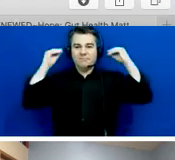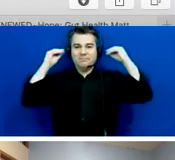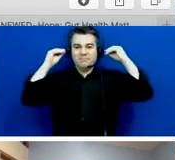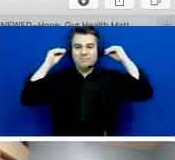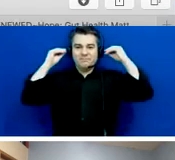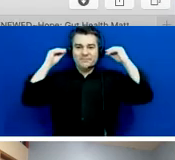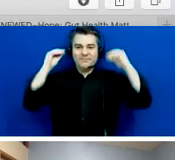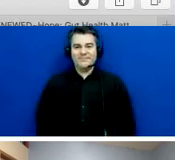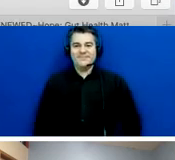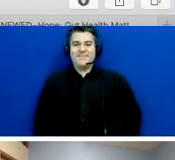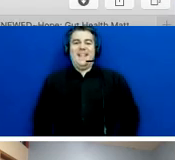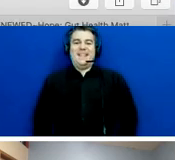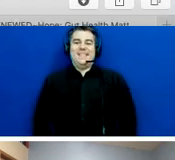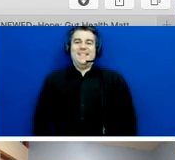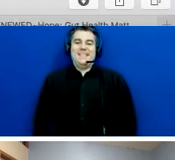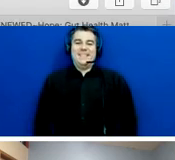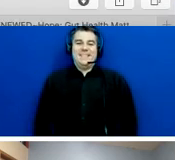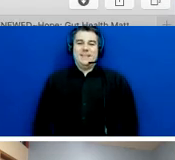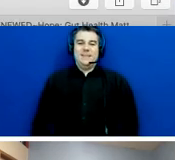oh, my stars.